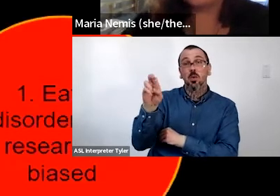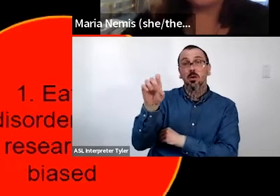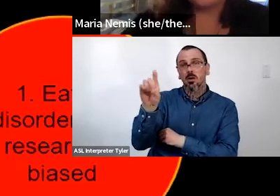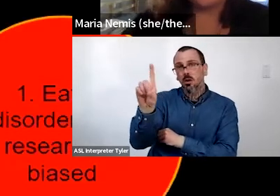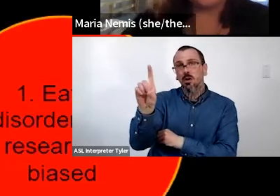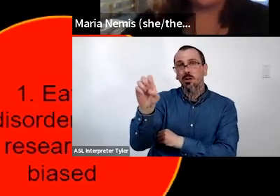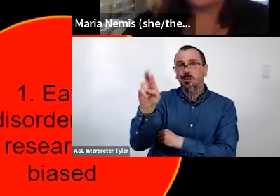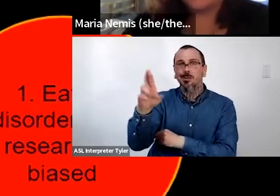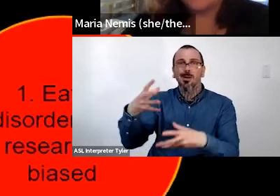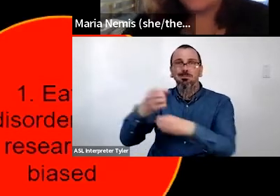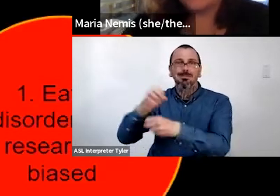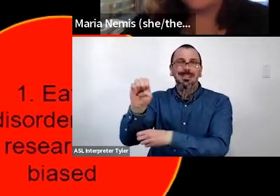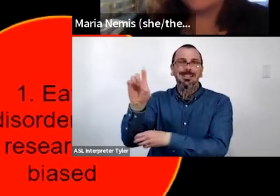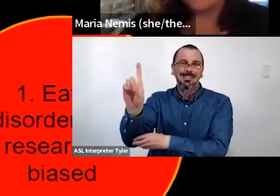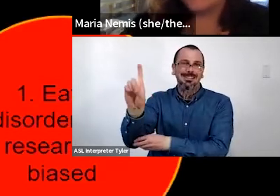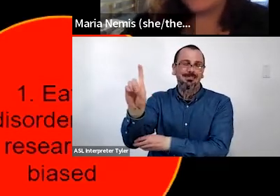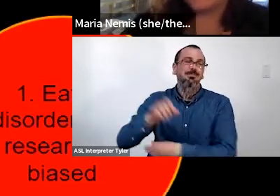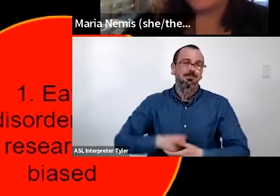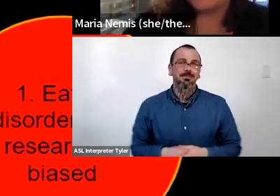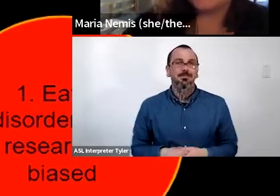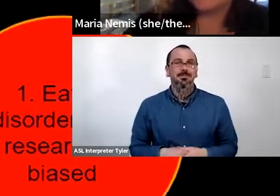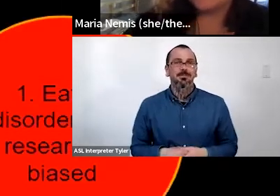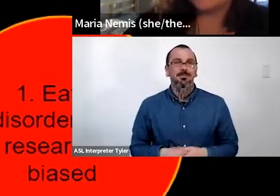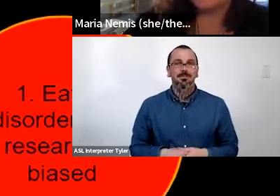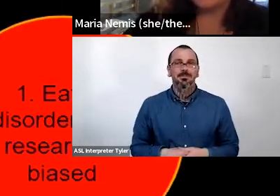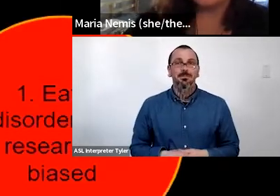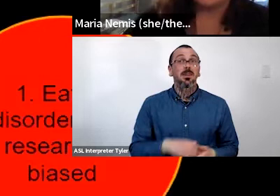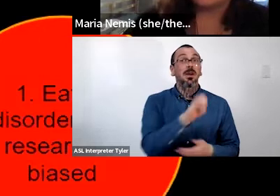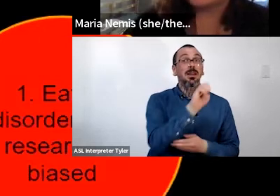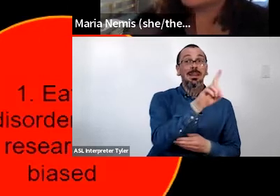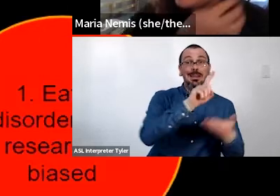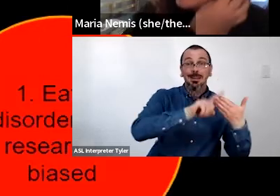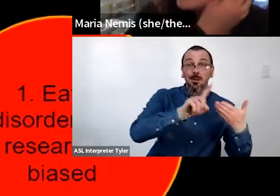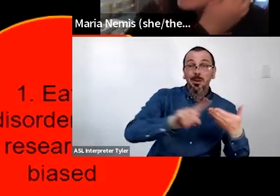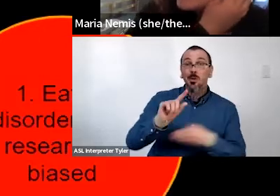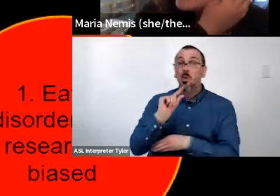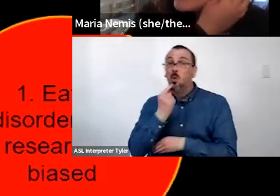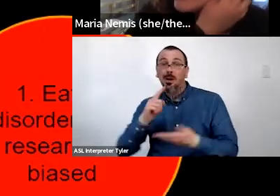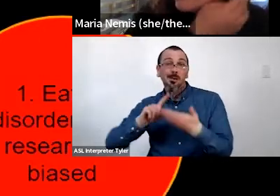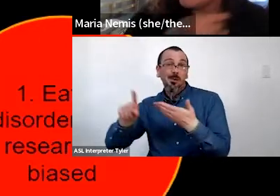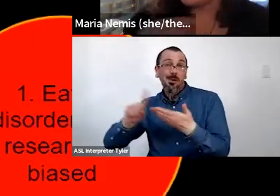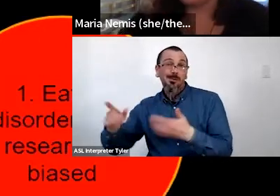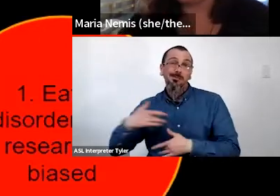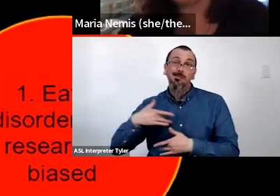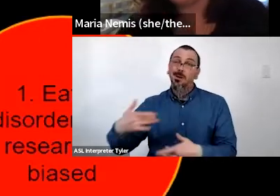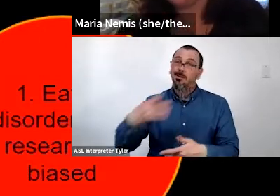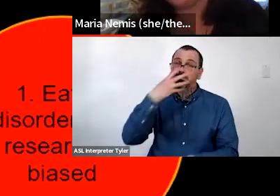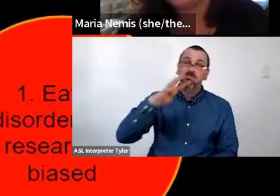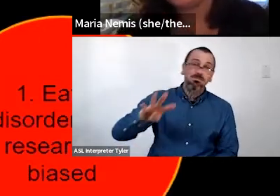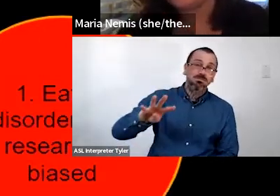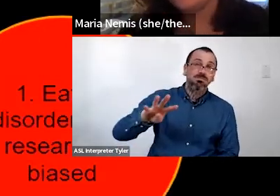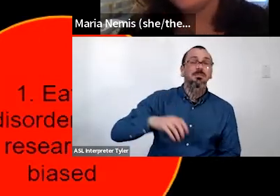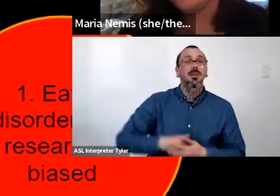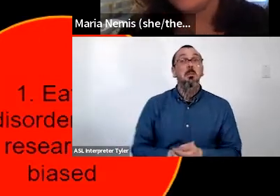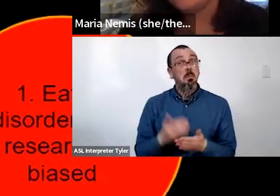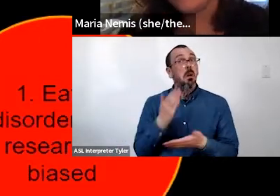So although this is not a well-studied area of either queer or ED research, some results are consistently found in the existing studies. First, that